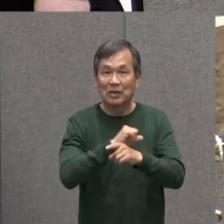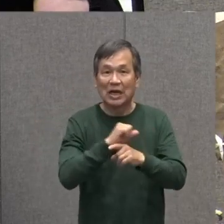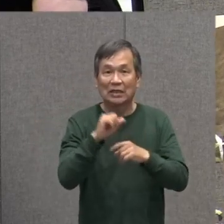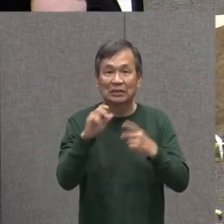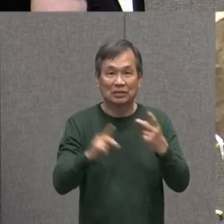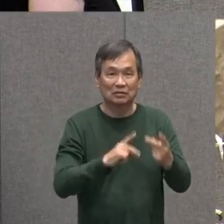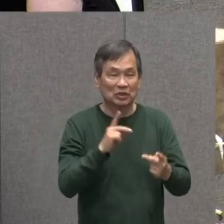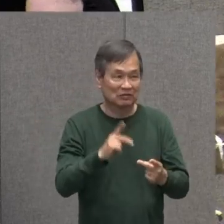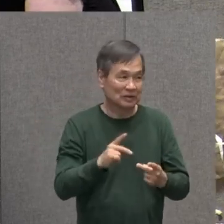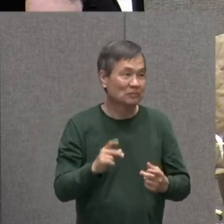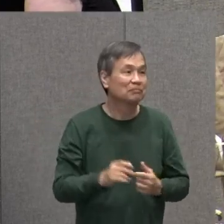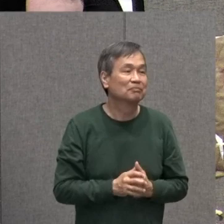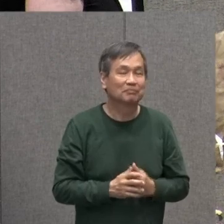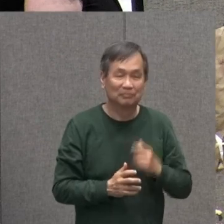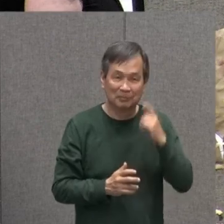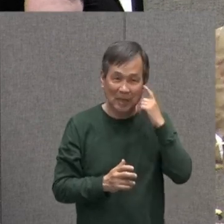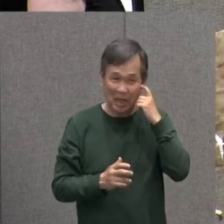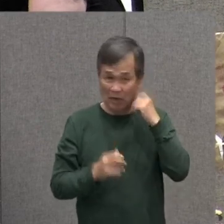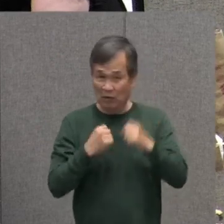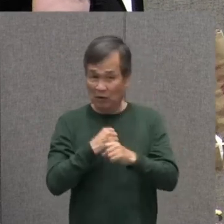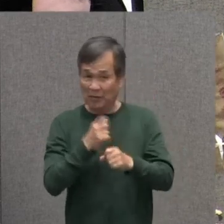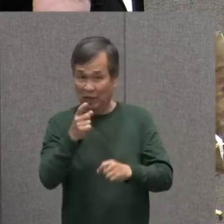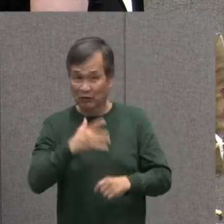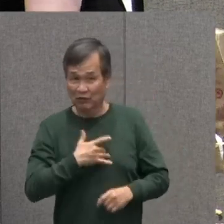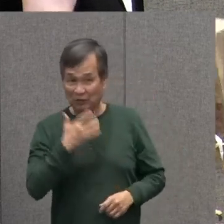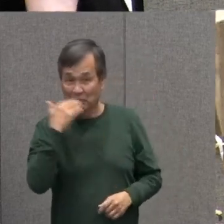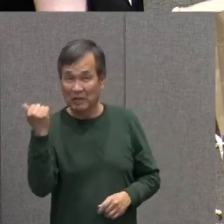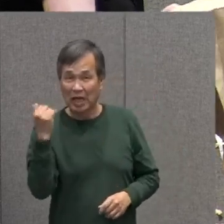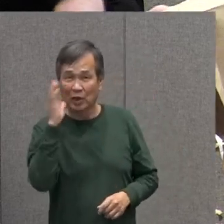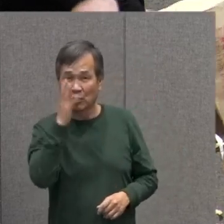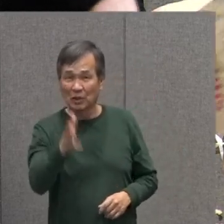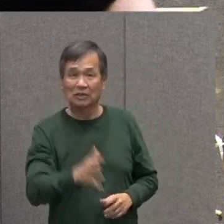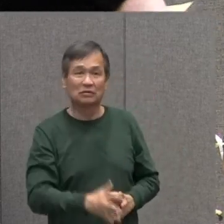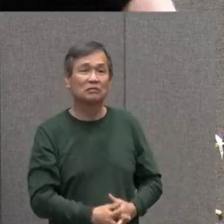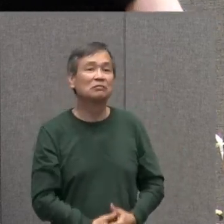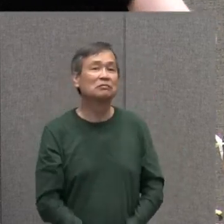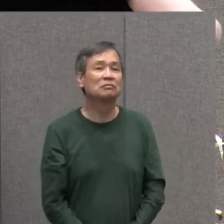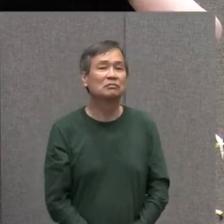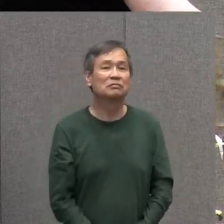feel better about what you're doing. I've always had problems with that expression.